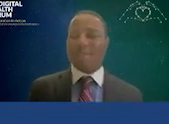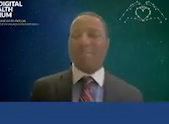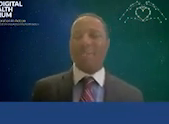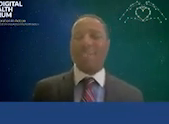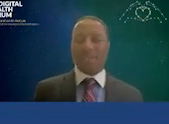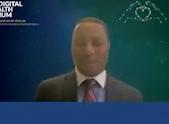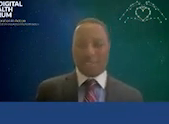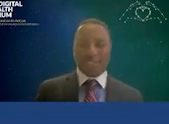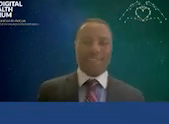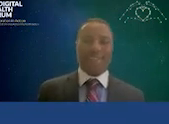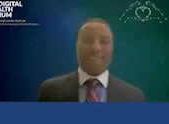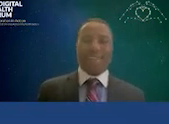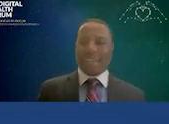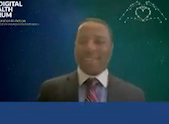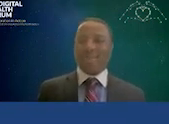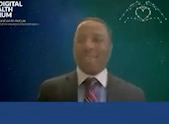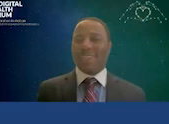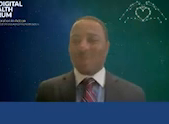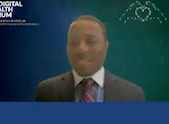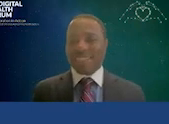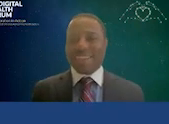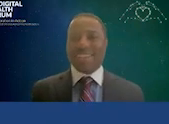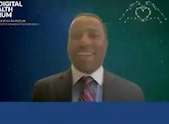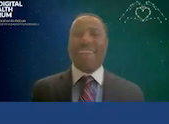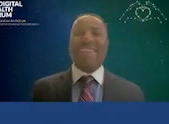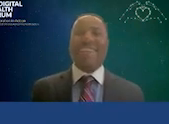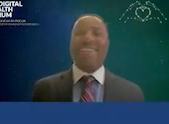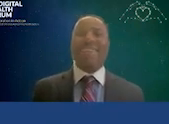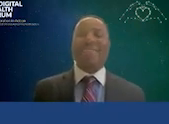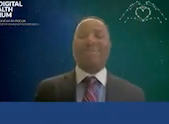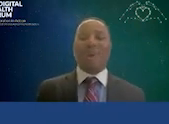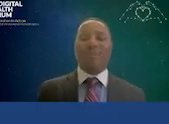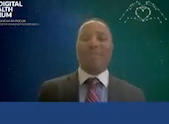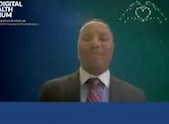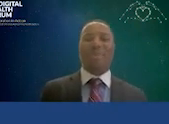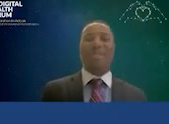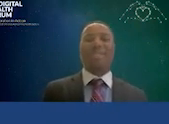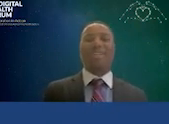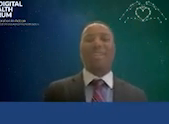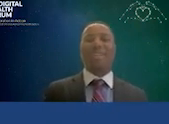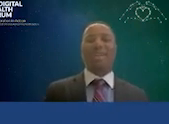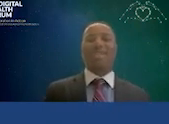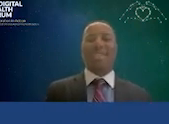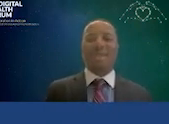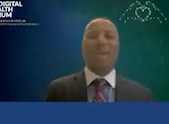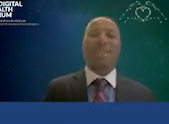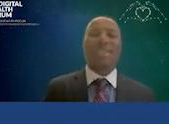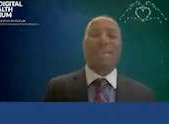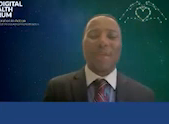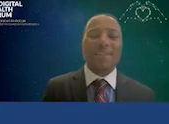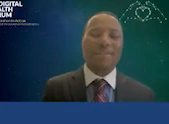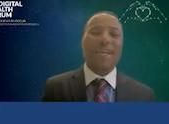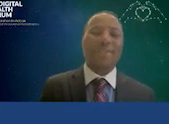a family doctor. Yes, we recognize that, and the province of BC does